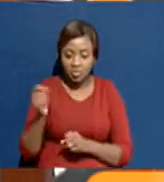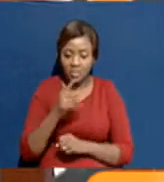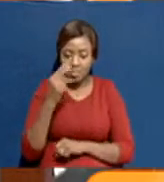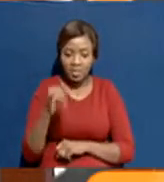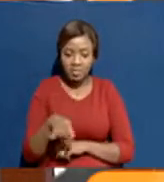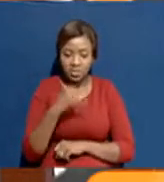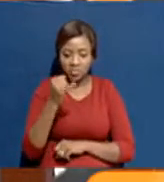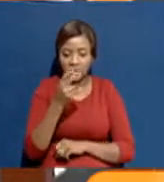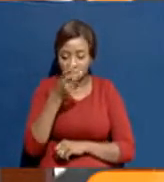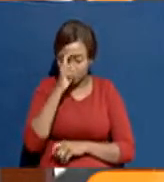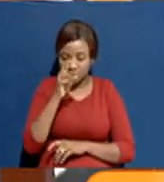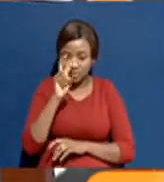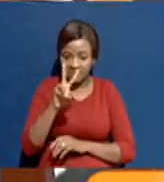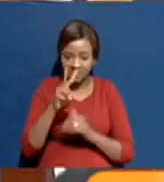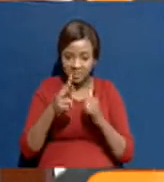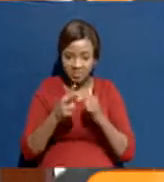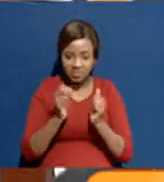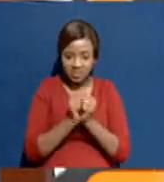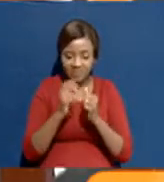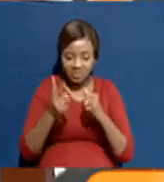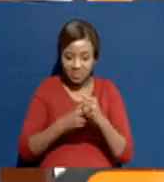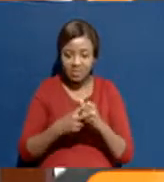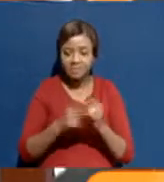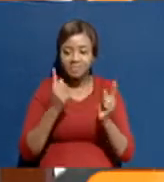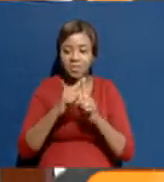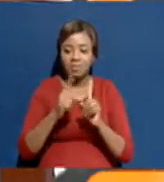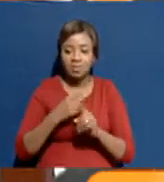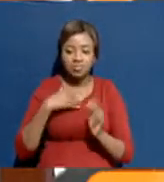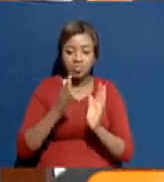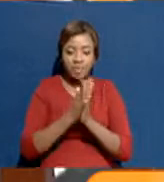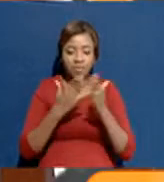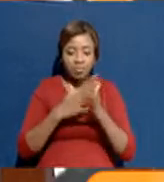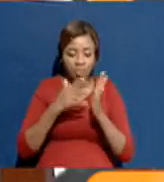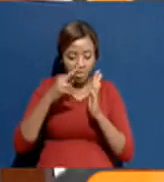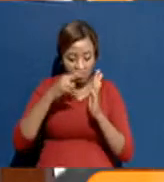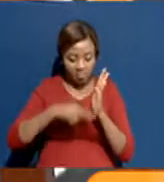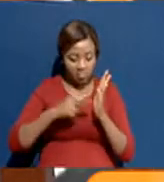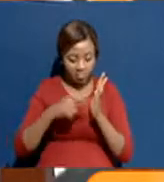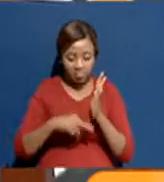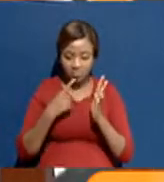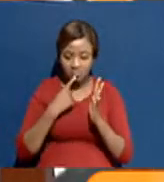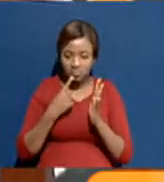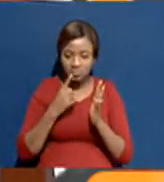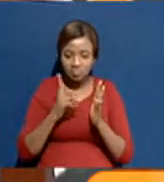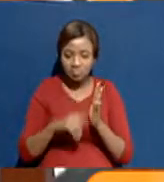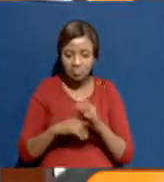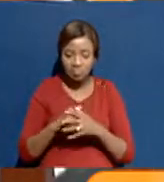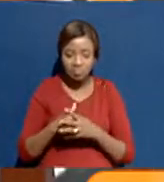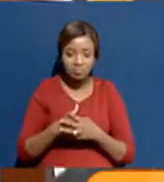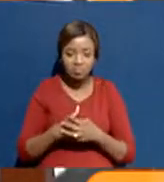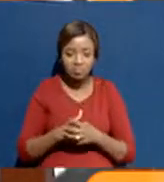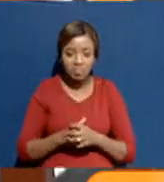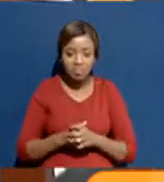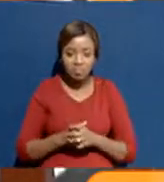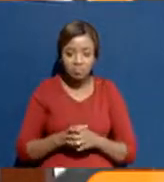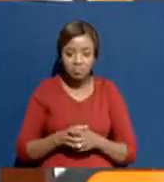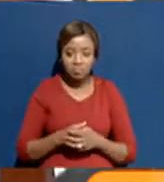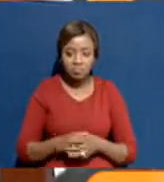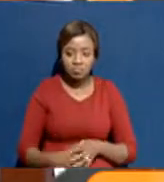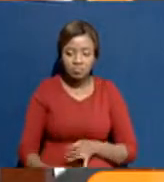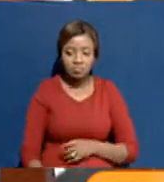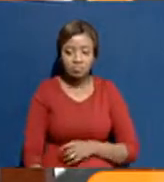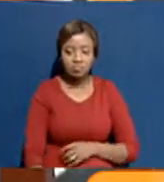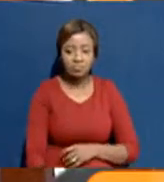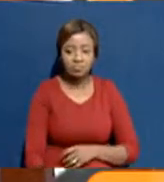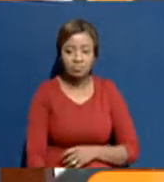2017. Mm-hmm. But I said in the book that I have been following his interviews on public media, on TVs, and the way he